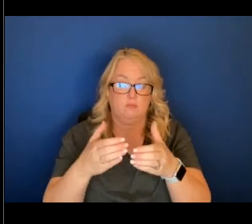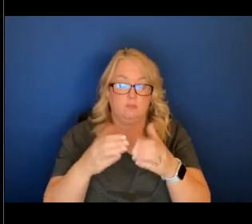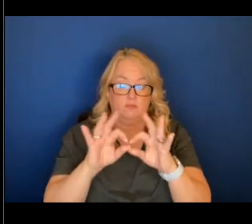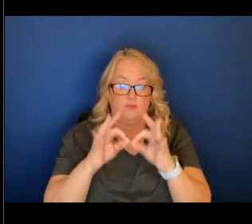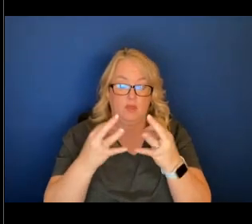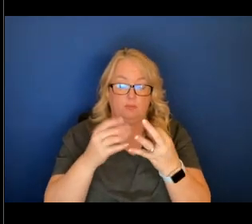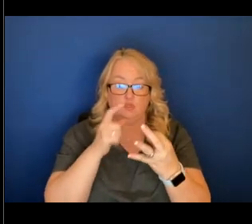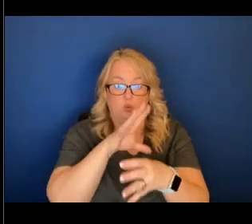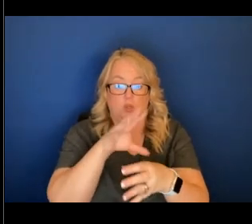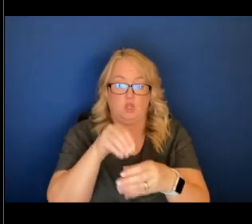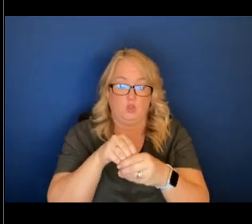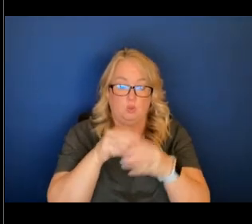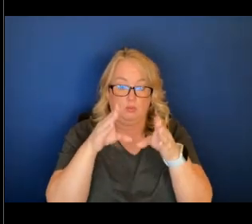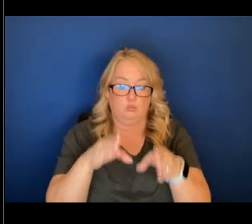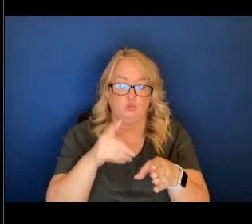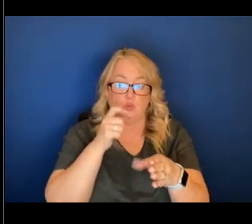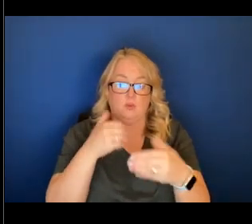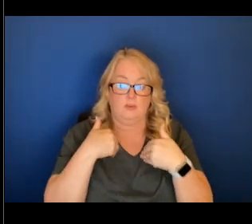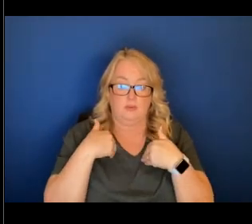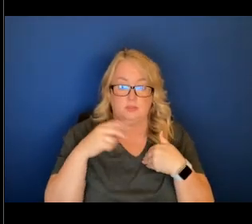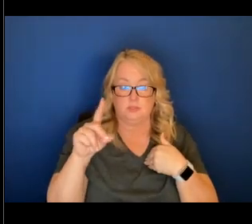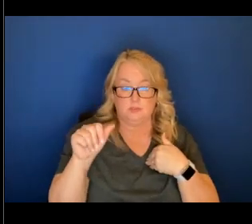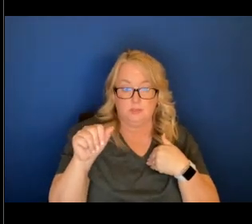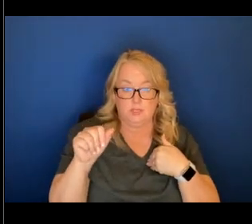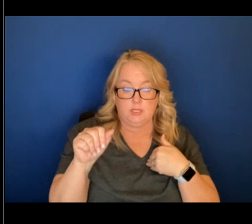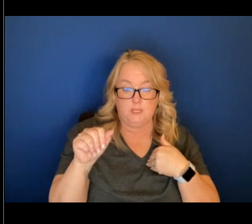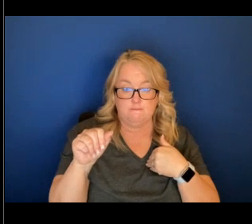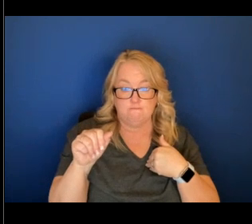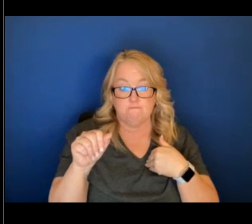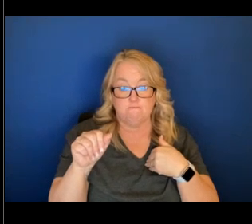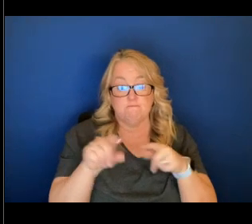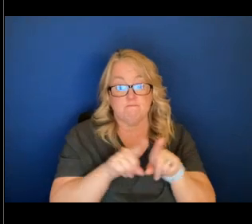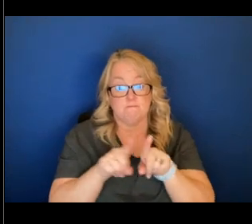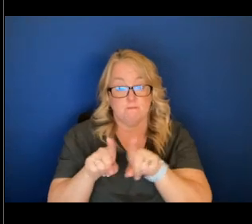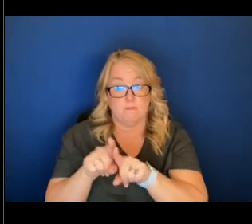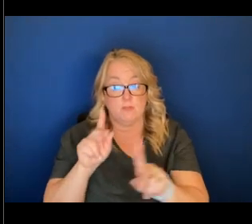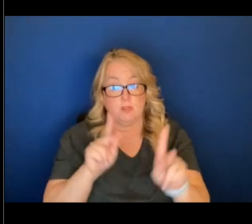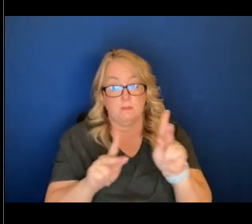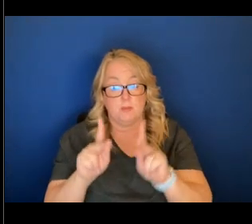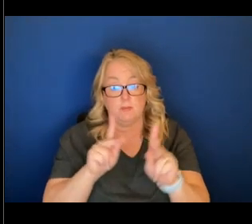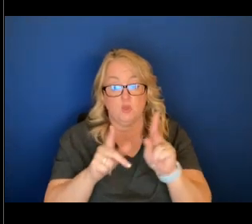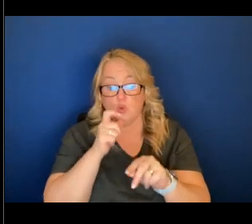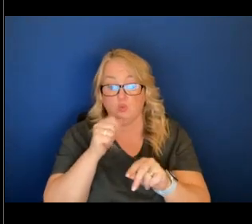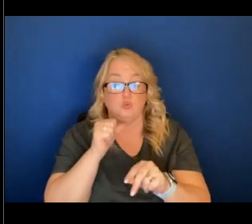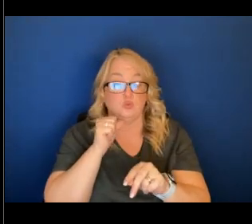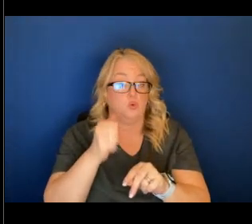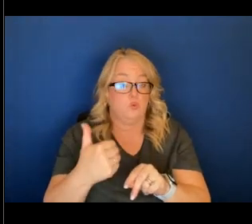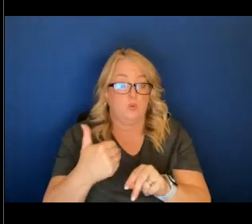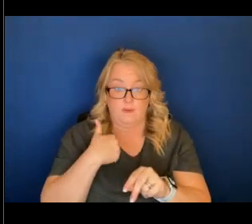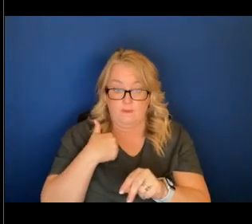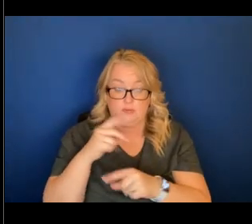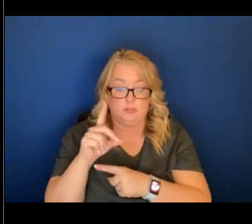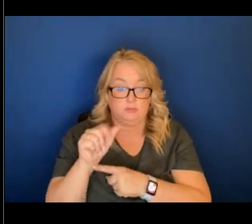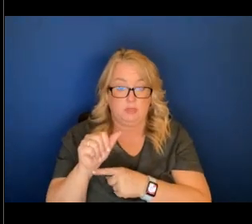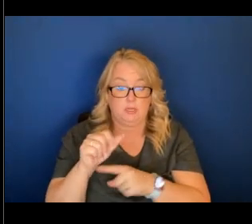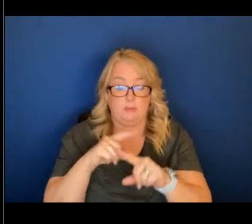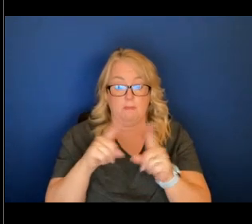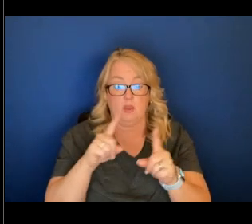a person who has a disability and people who do not have a disability but